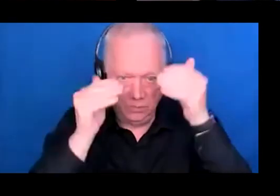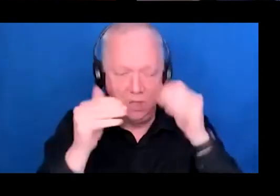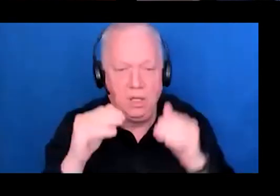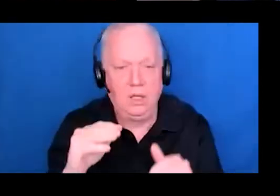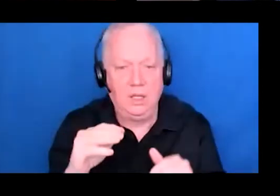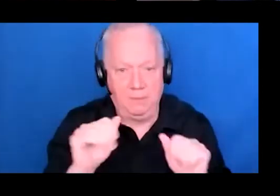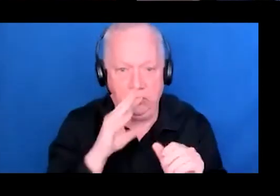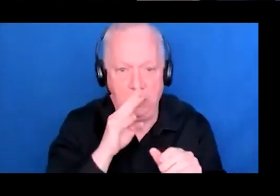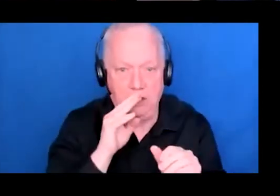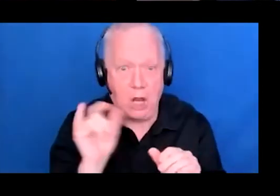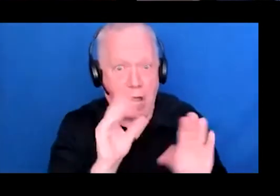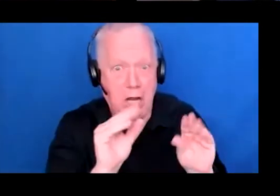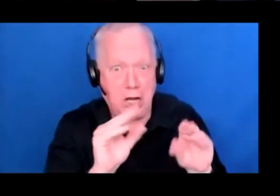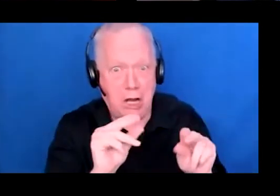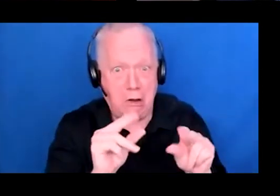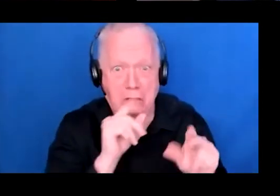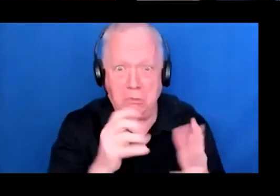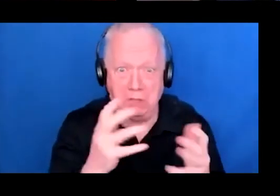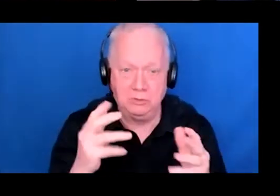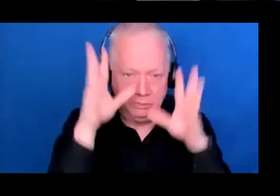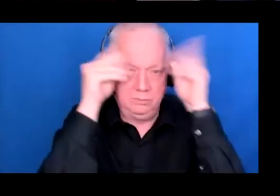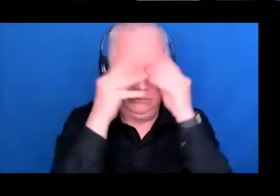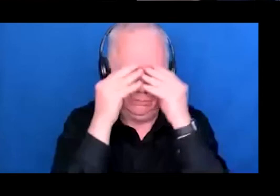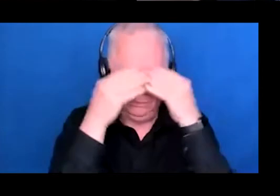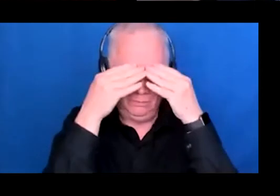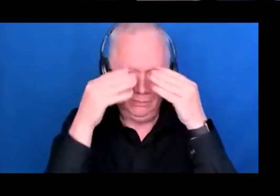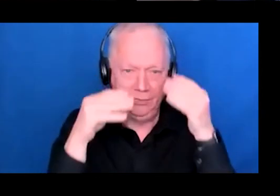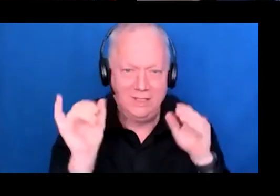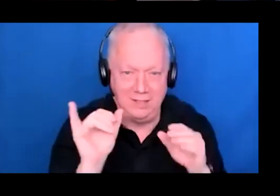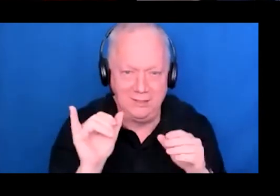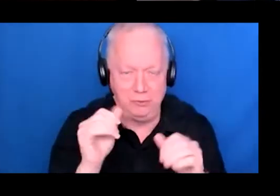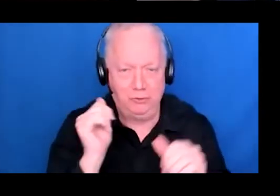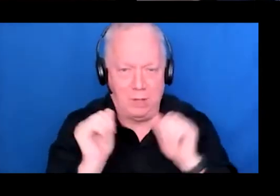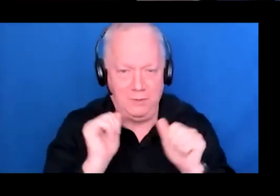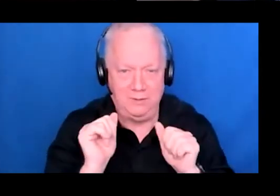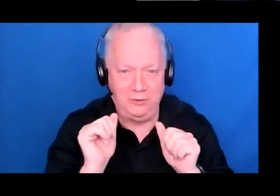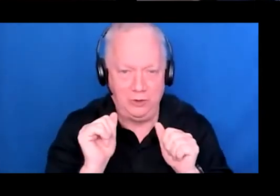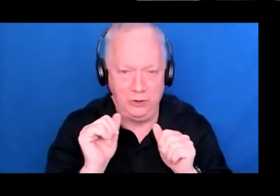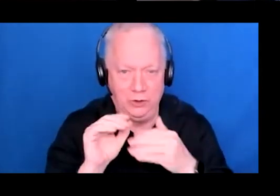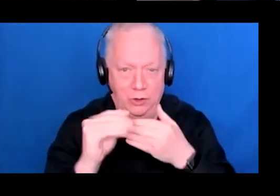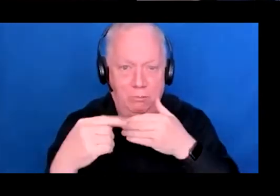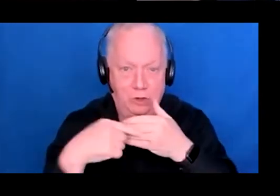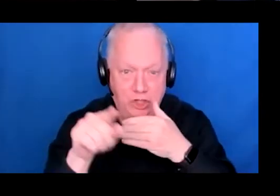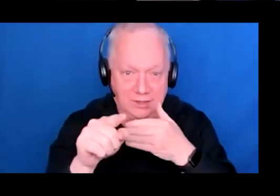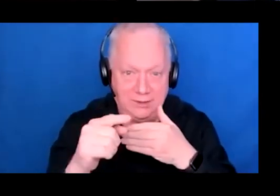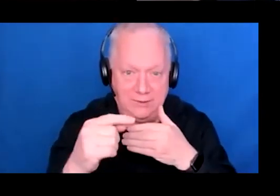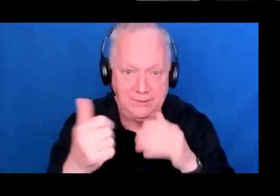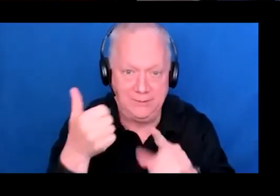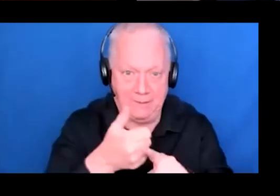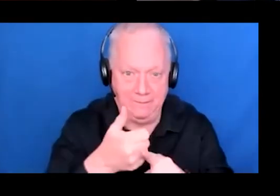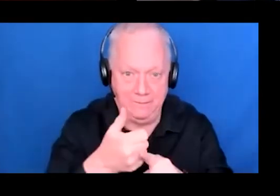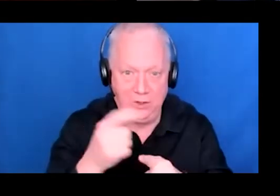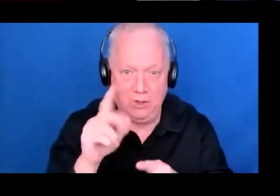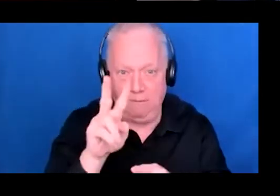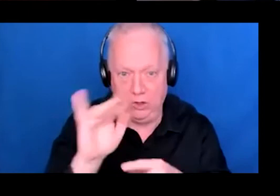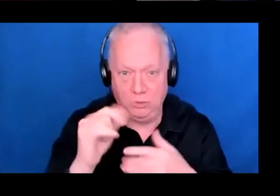could be talking and you could be like, no, no, I actually want that. And then it would close back over you. And so there's like this drama of your projected self, your sort of